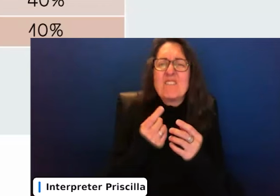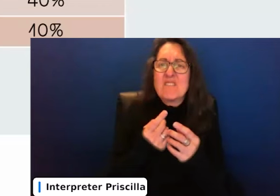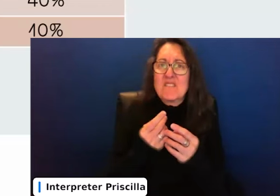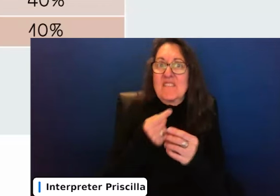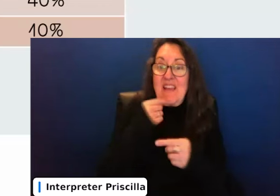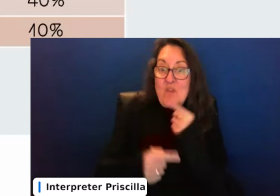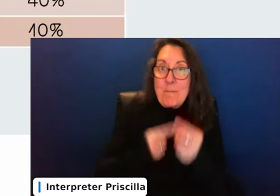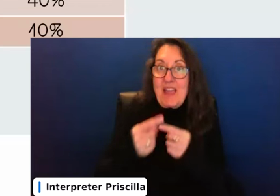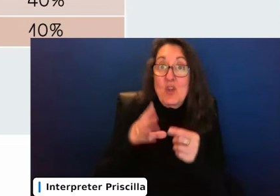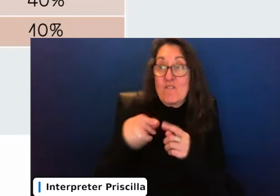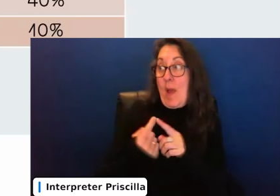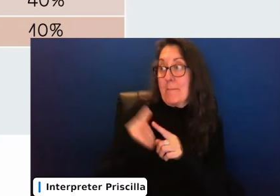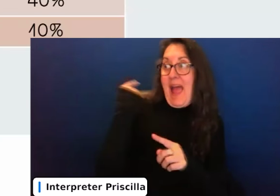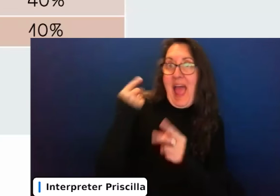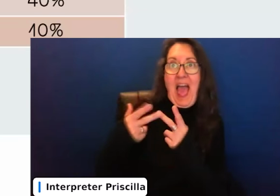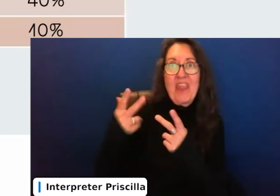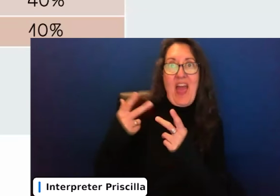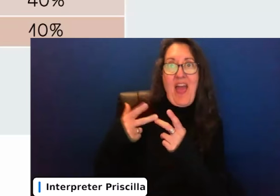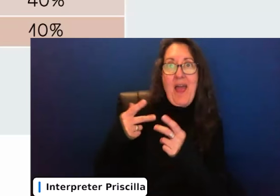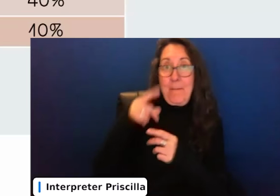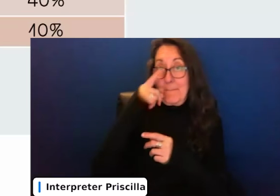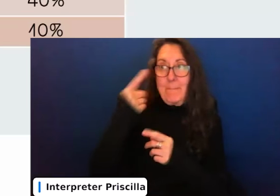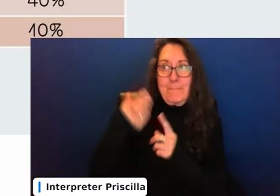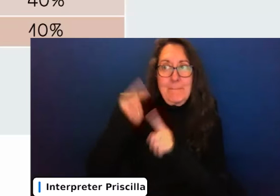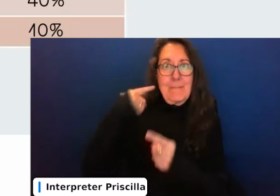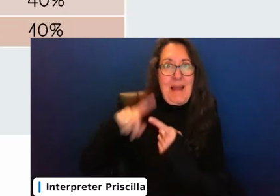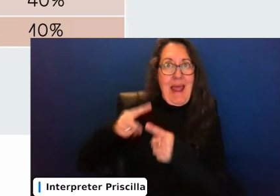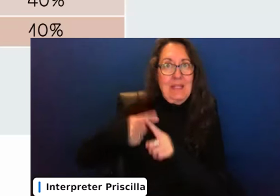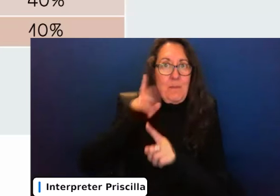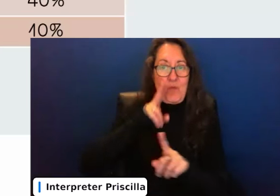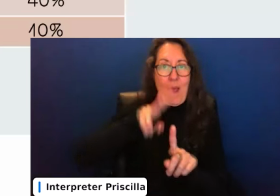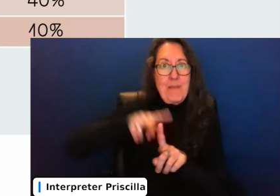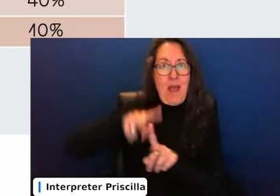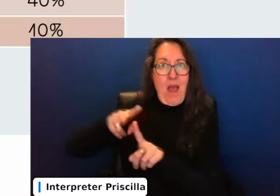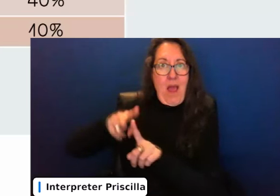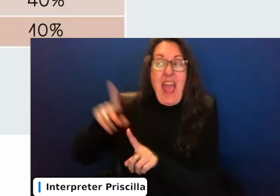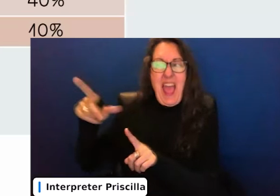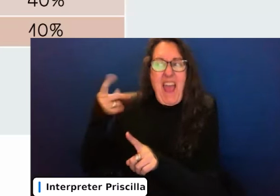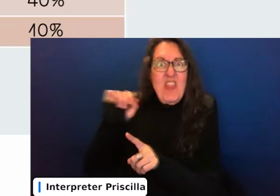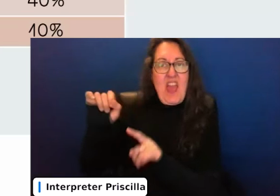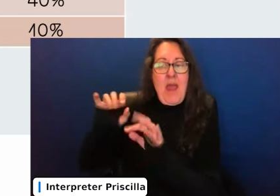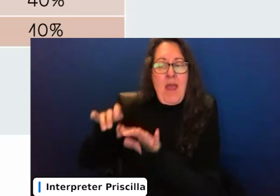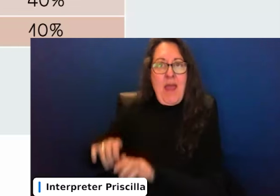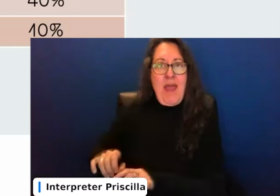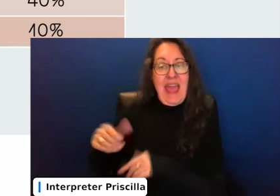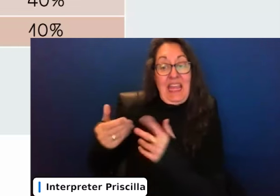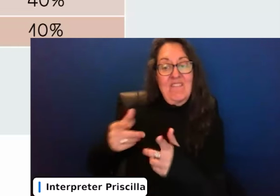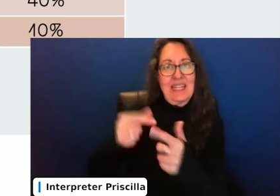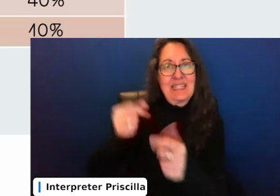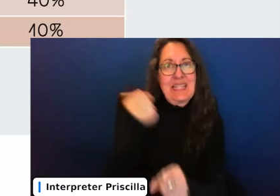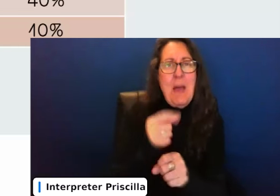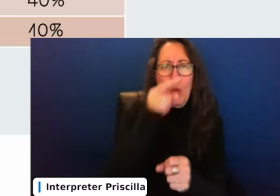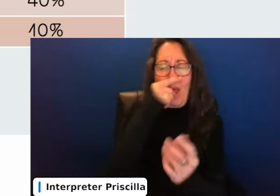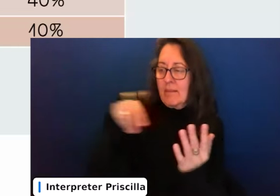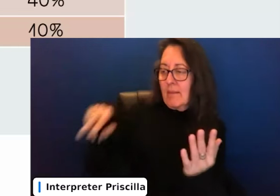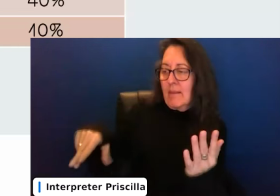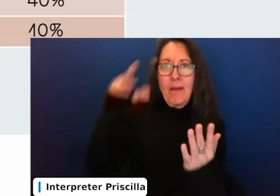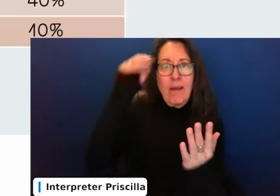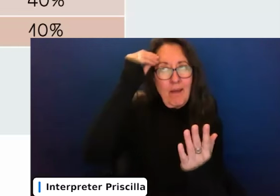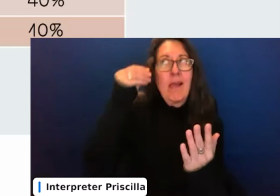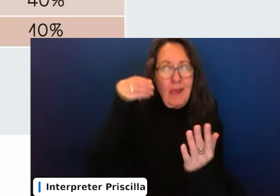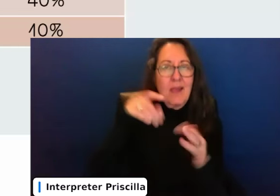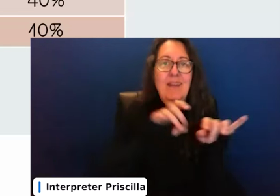All eligible applications are assessed by at least 2 assessors who will be able to see your degree details and